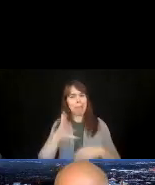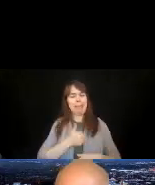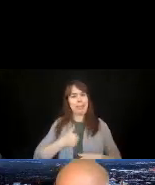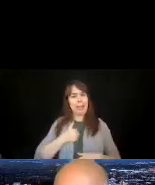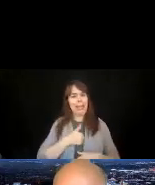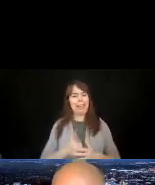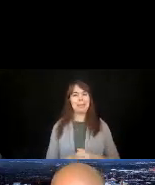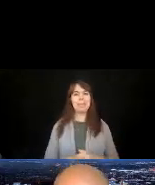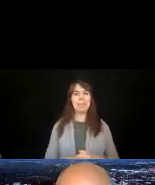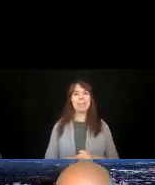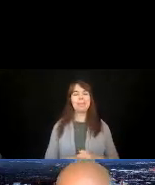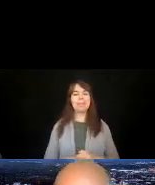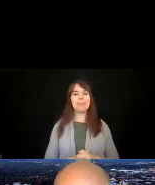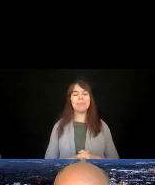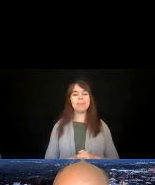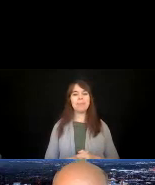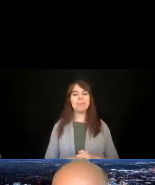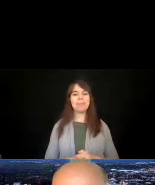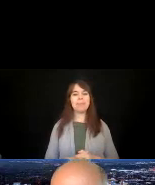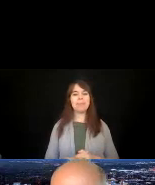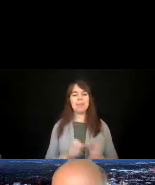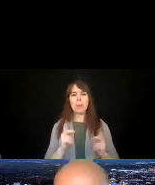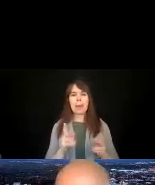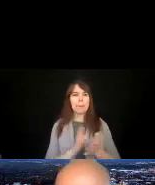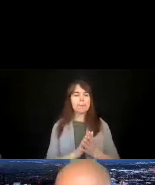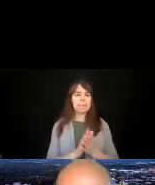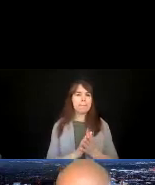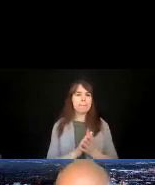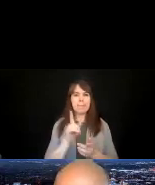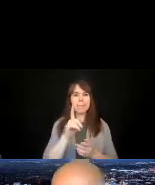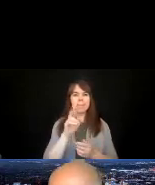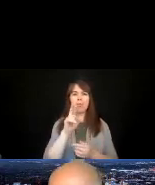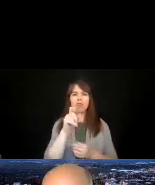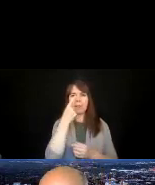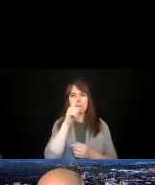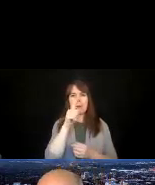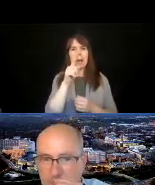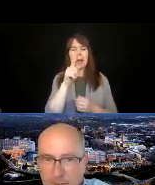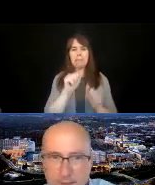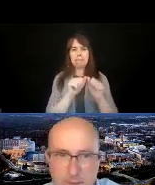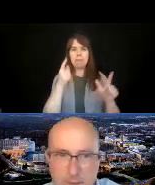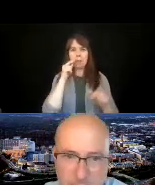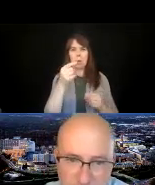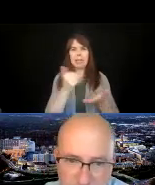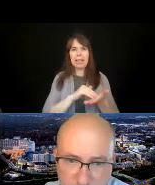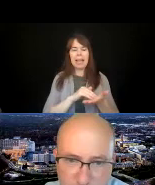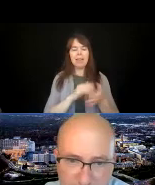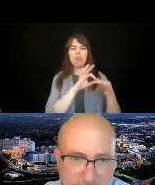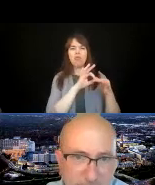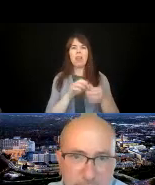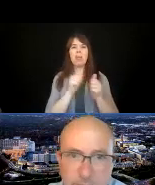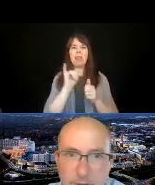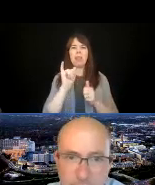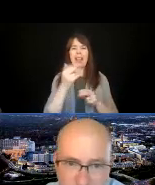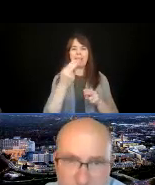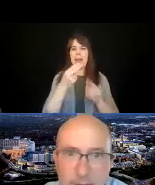noise. Let's see here. Let's actually, Rose, why don't we go ahead and start with a couple of questions related to the